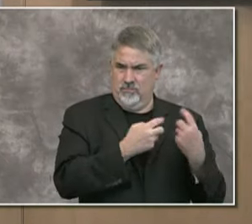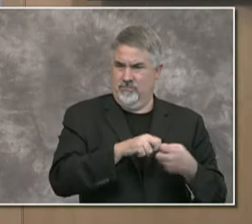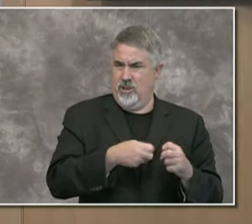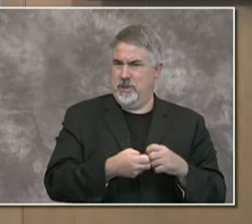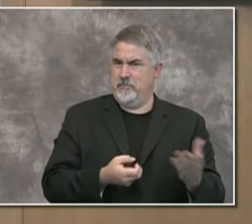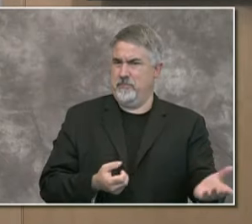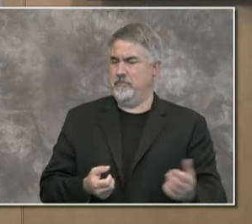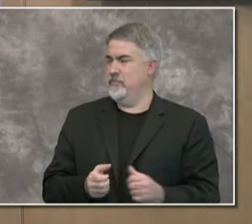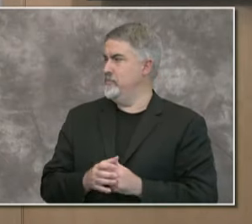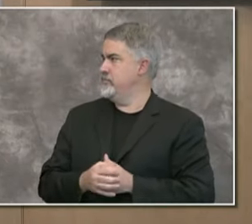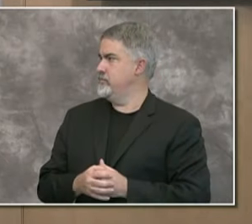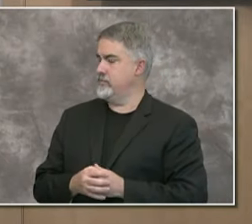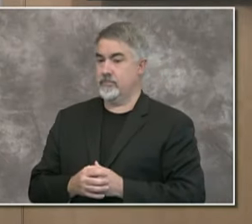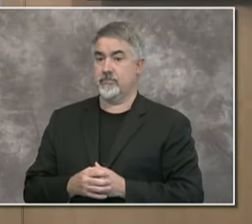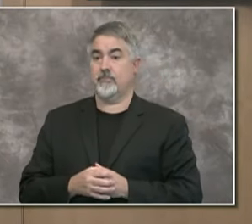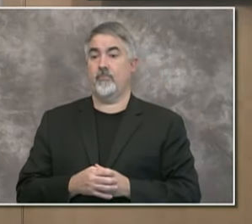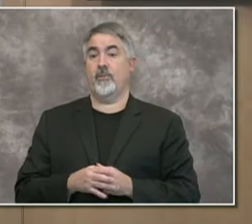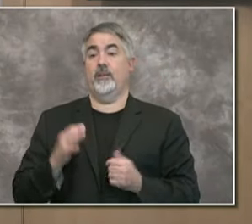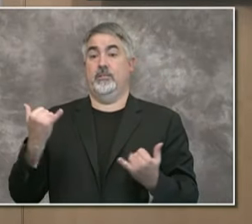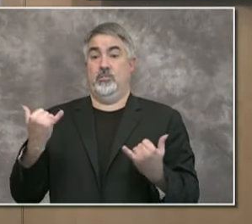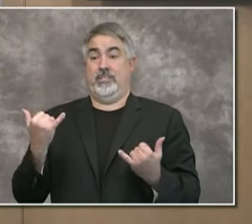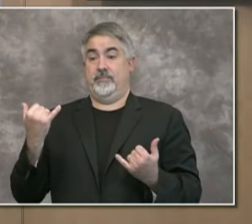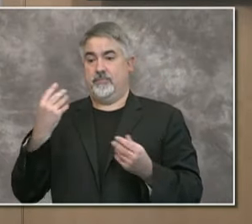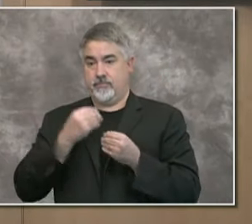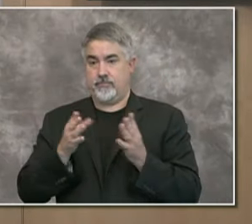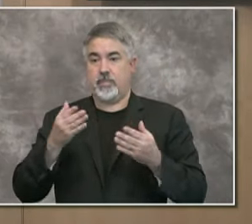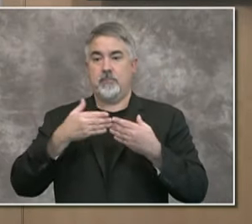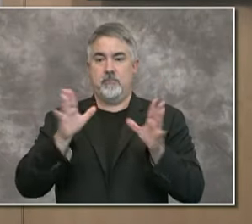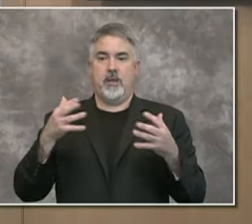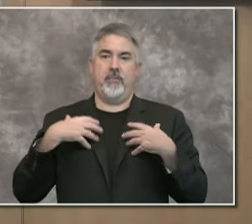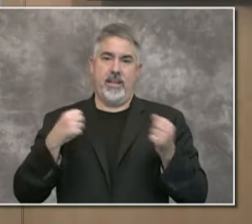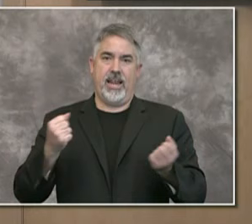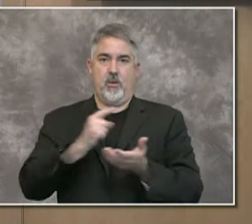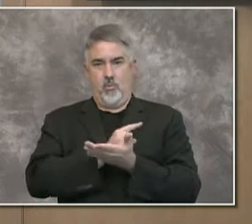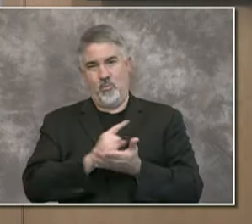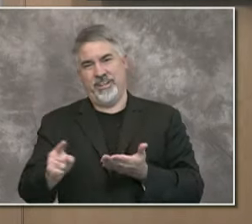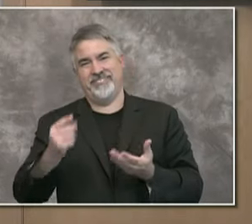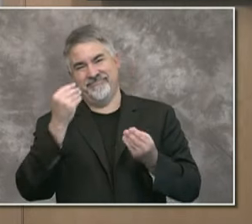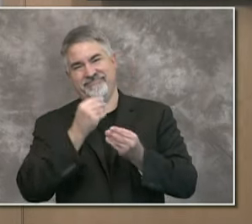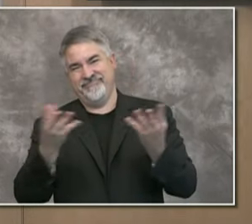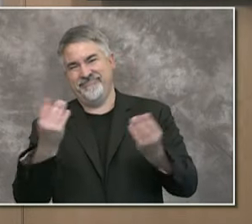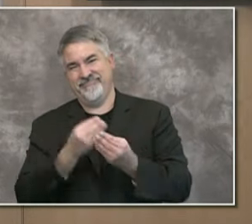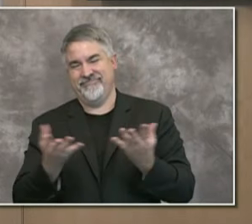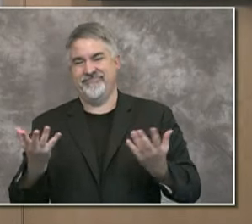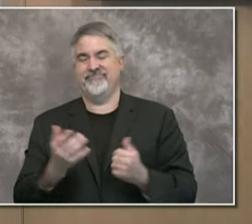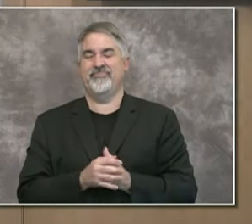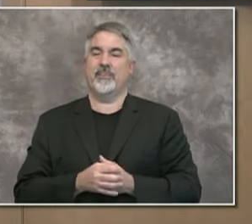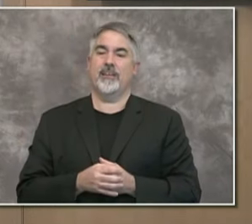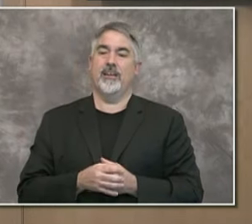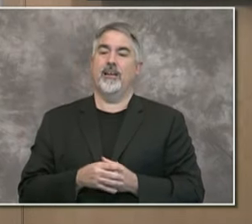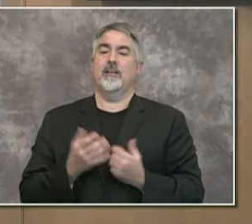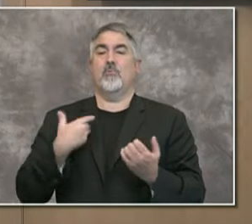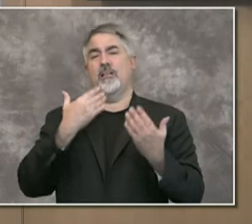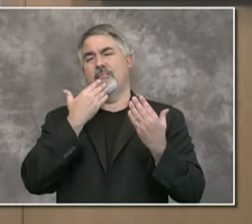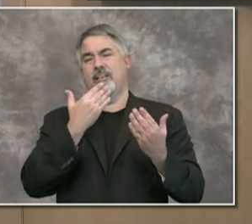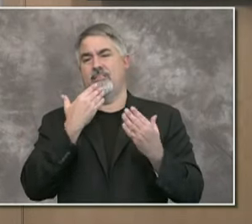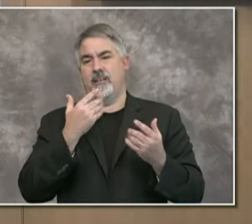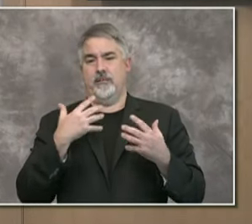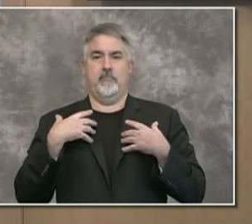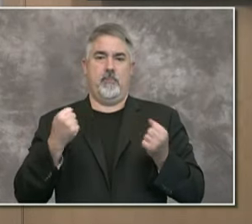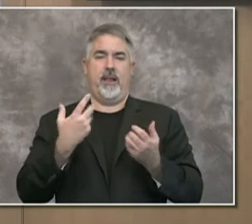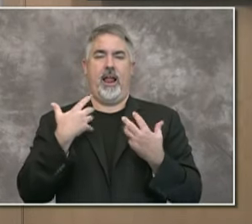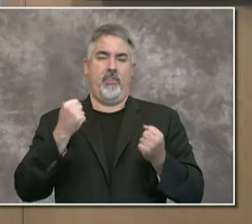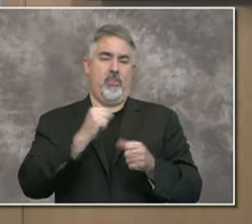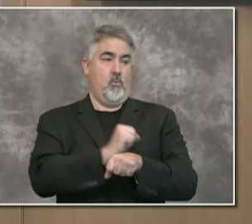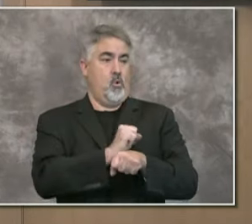again today, this is Public Health Week, and Americans throughout our country are thanking public health workers on the